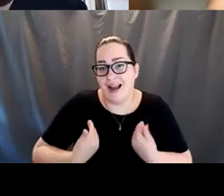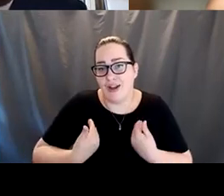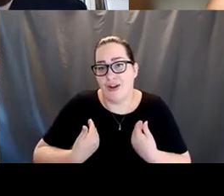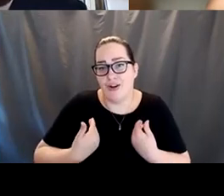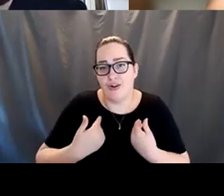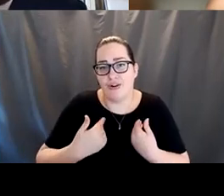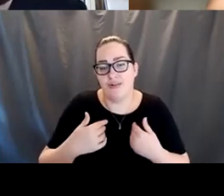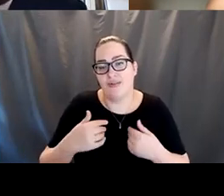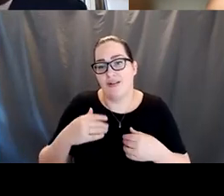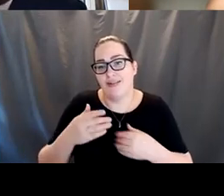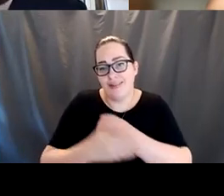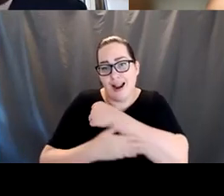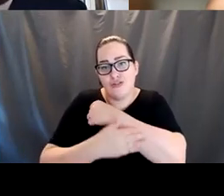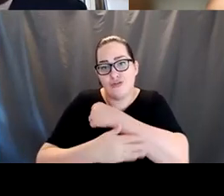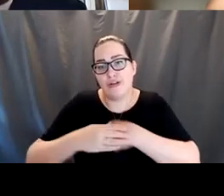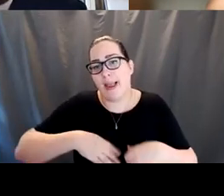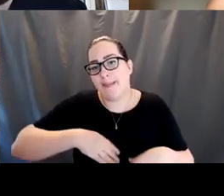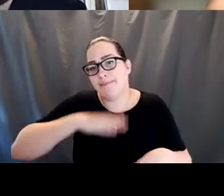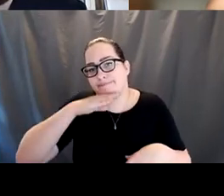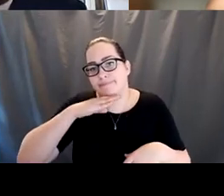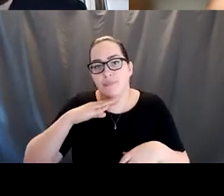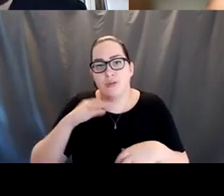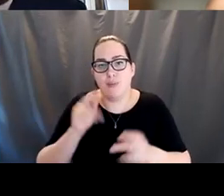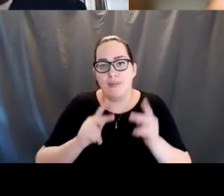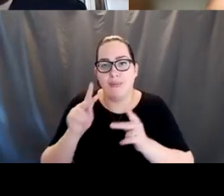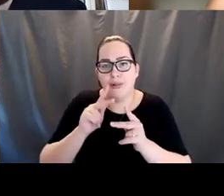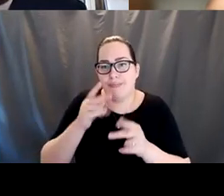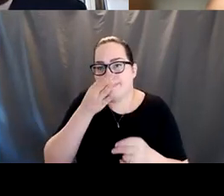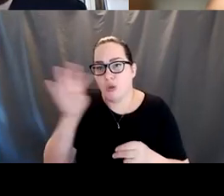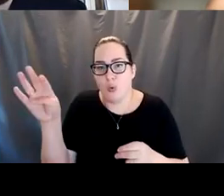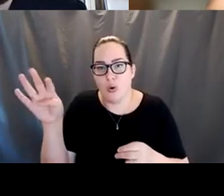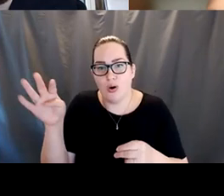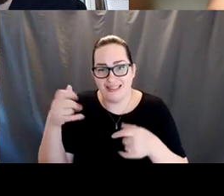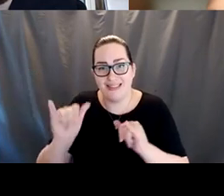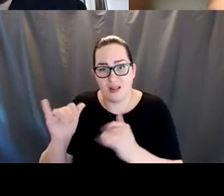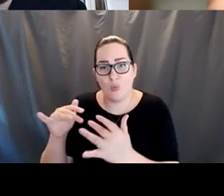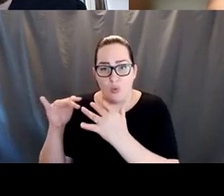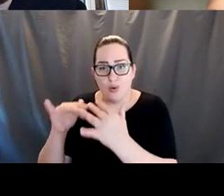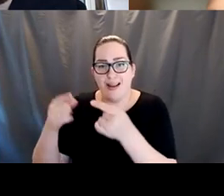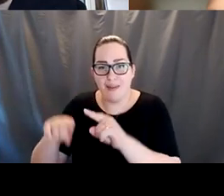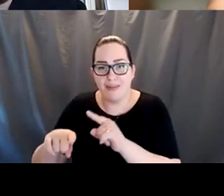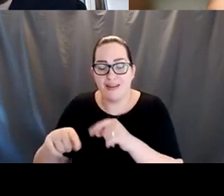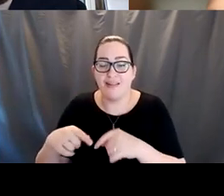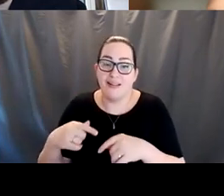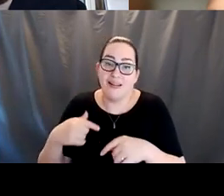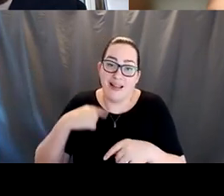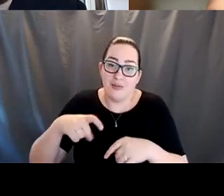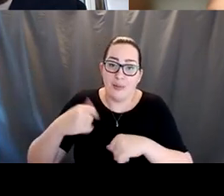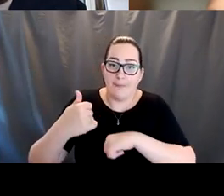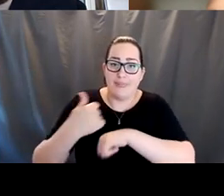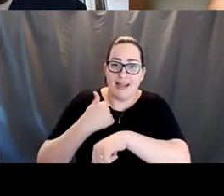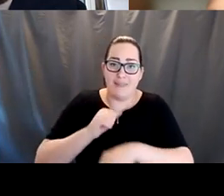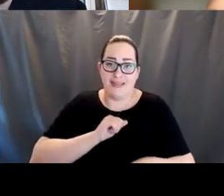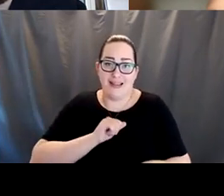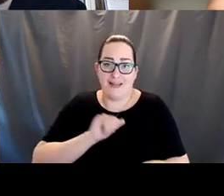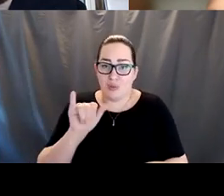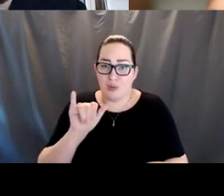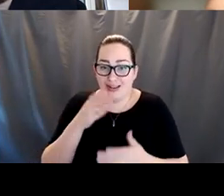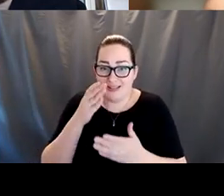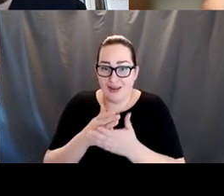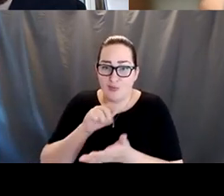time, because I've worked so much on press freedom, every country, as from Russia to,